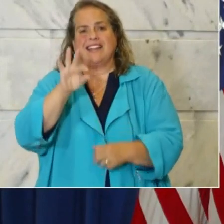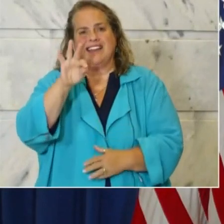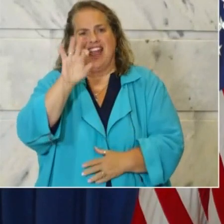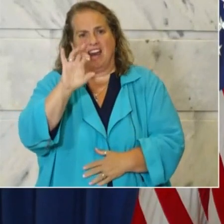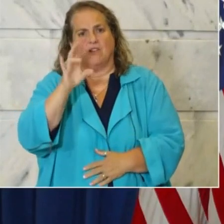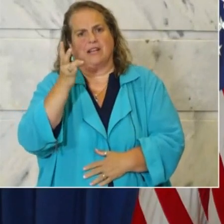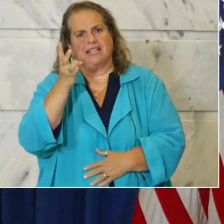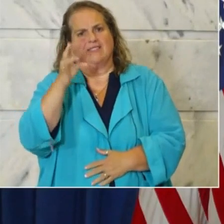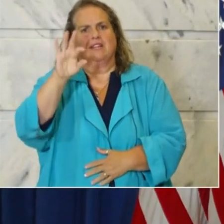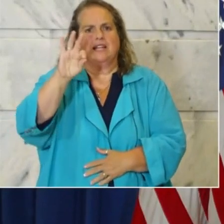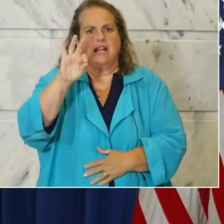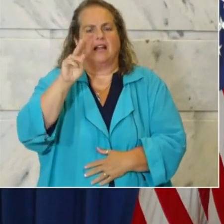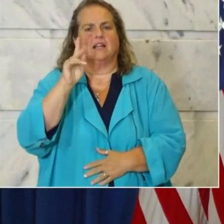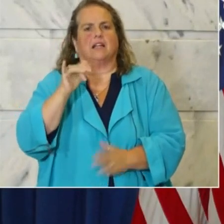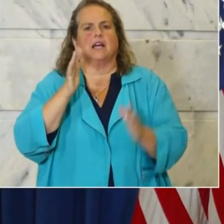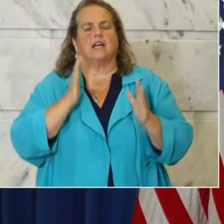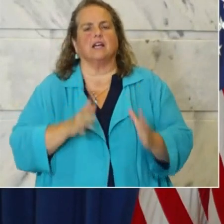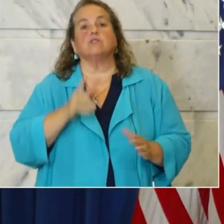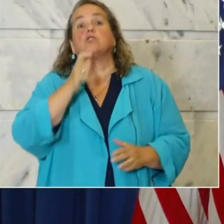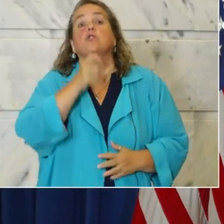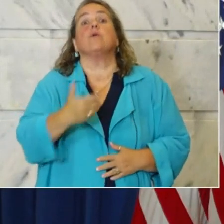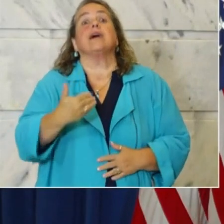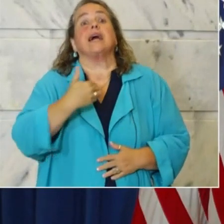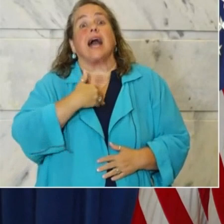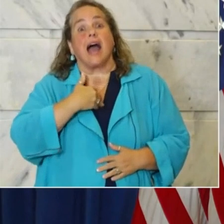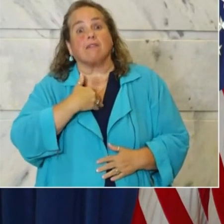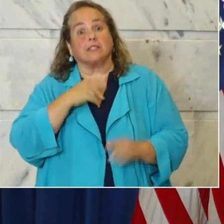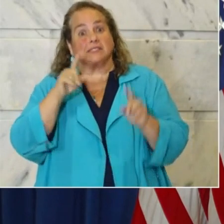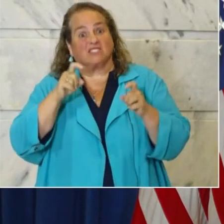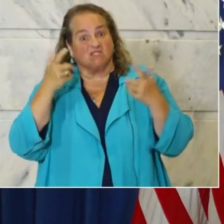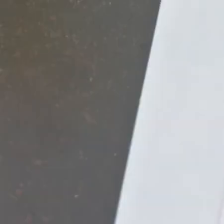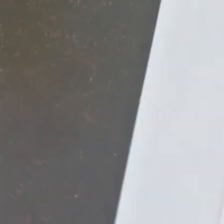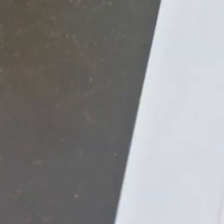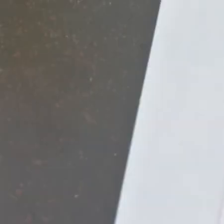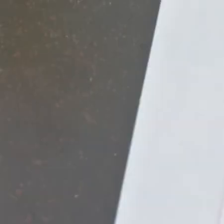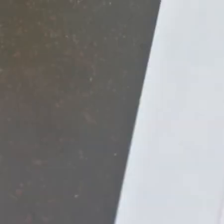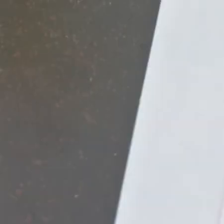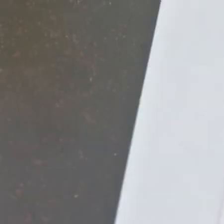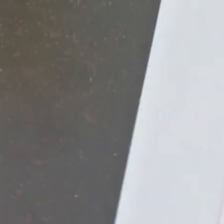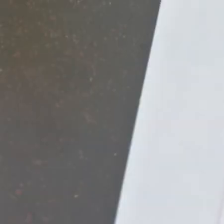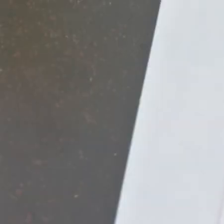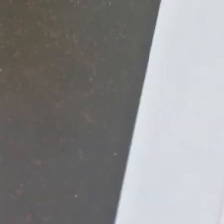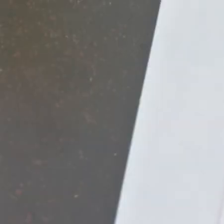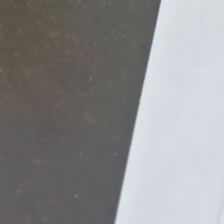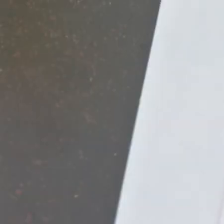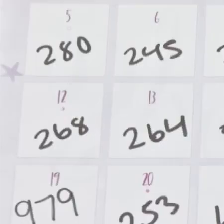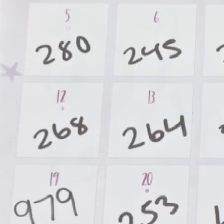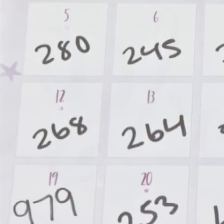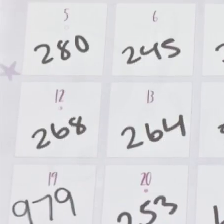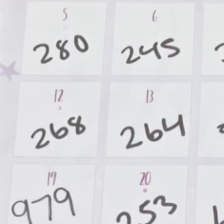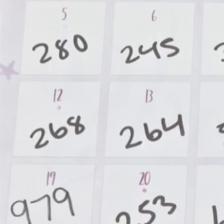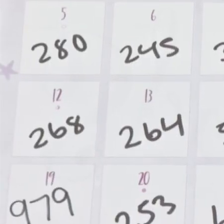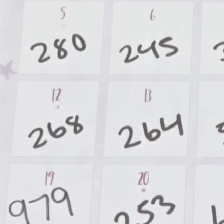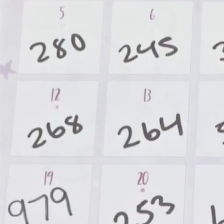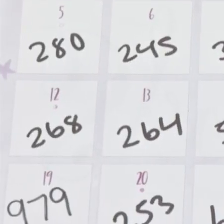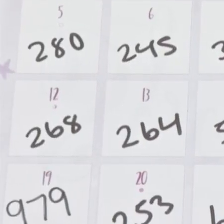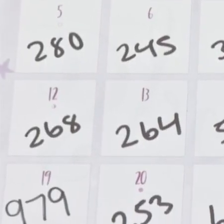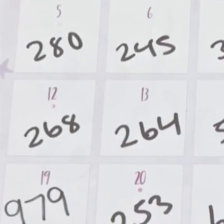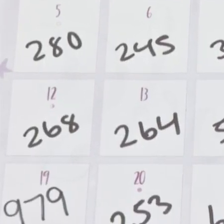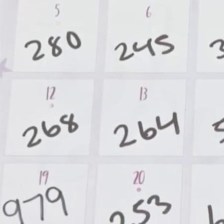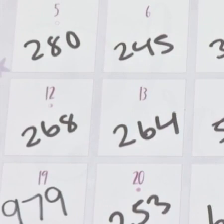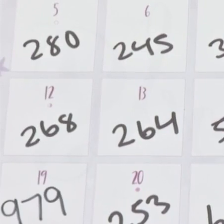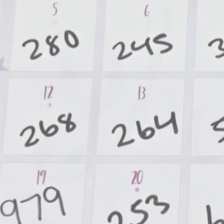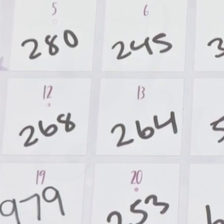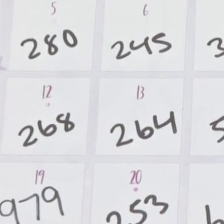979 Kentuckians testing positive for COVID-19. So how does Sunday's total compare to Kentucky's